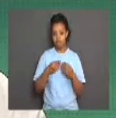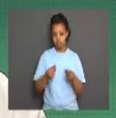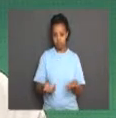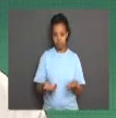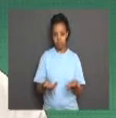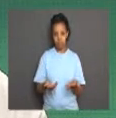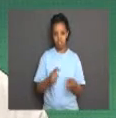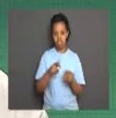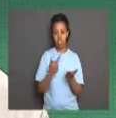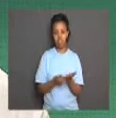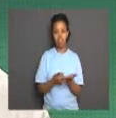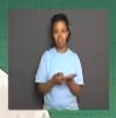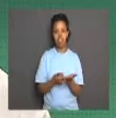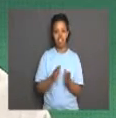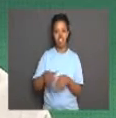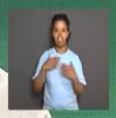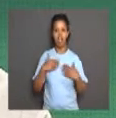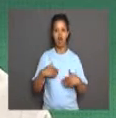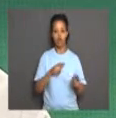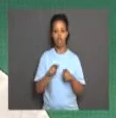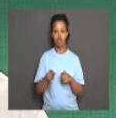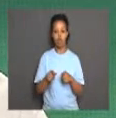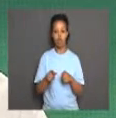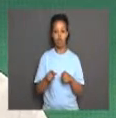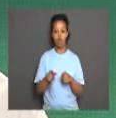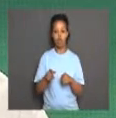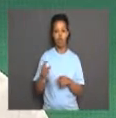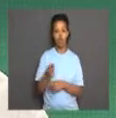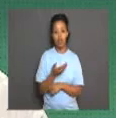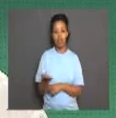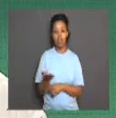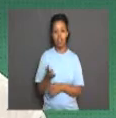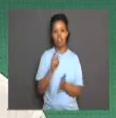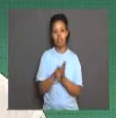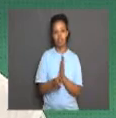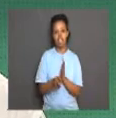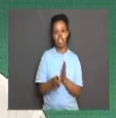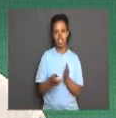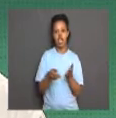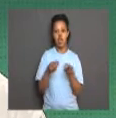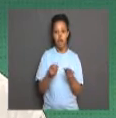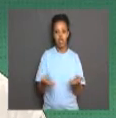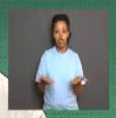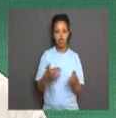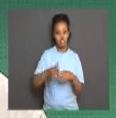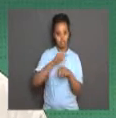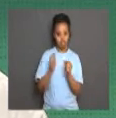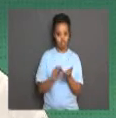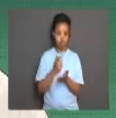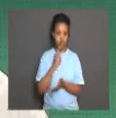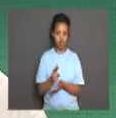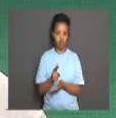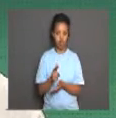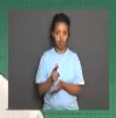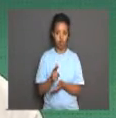will be more detailed than if it were covered by something like sand. Also,